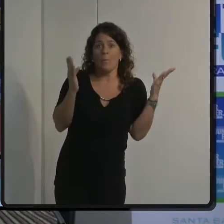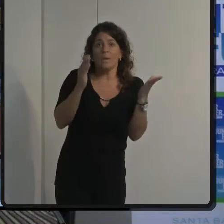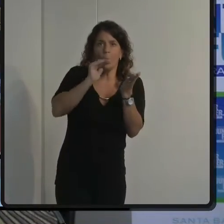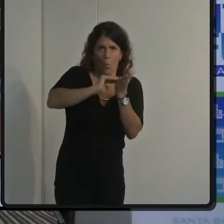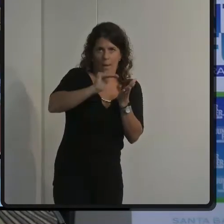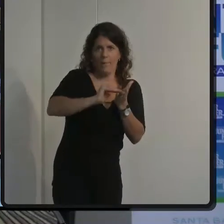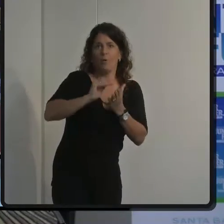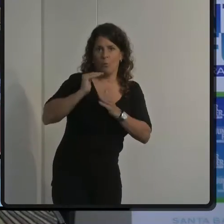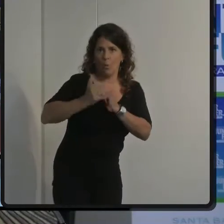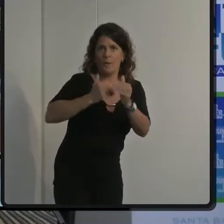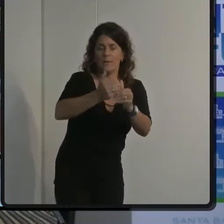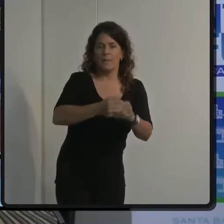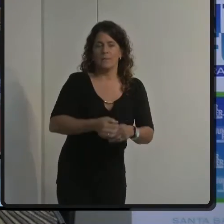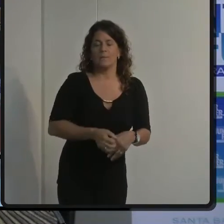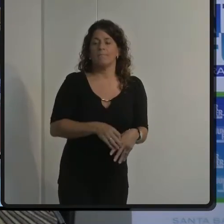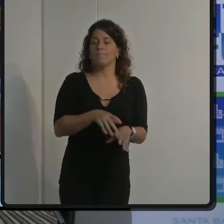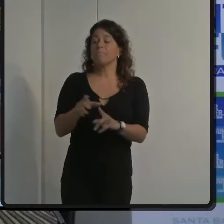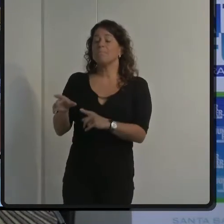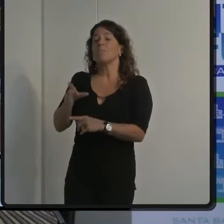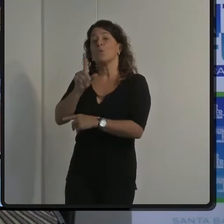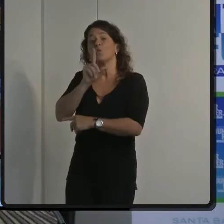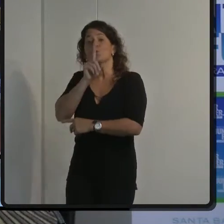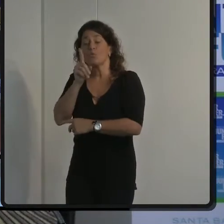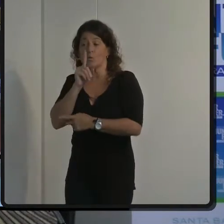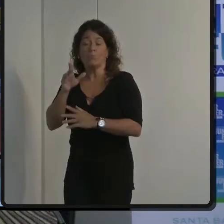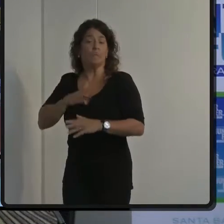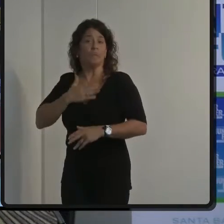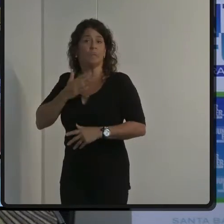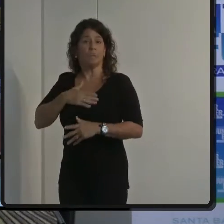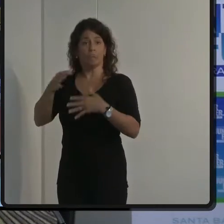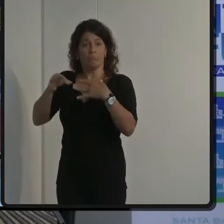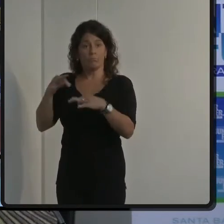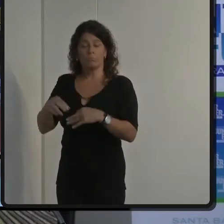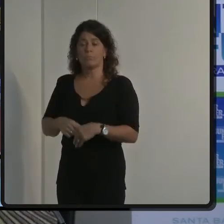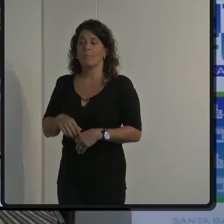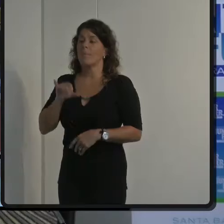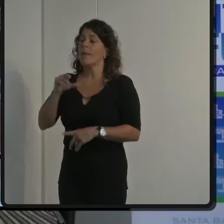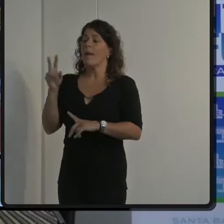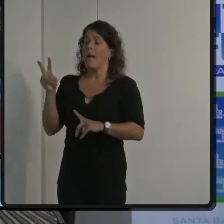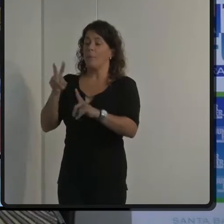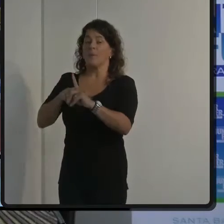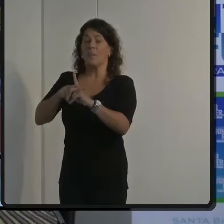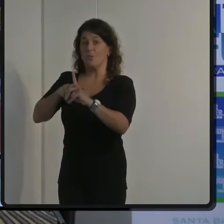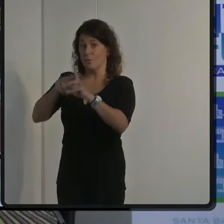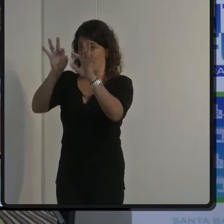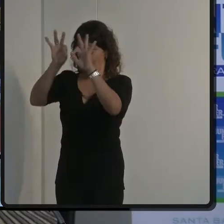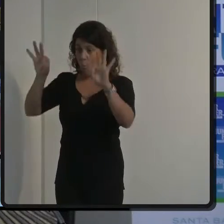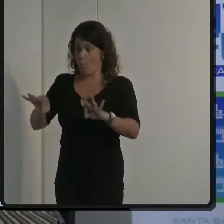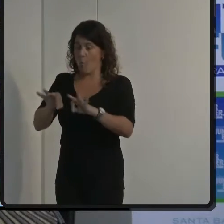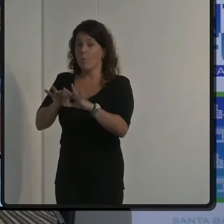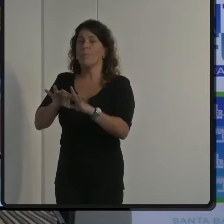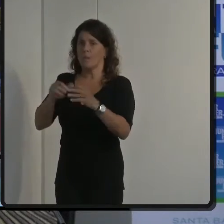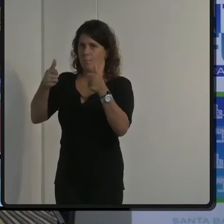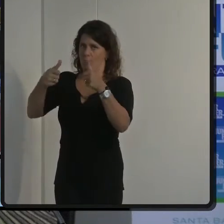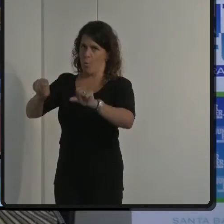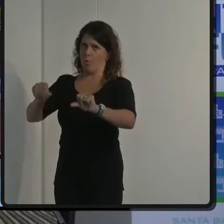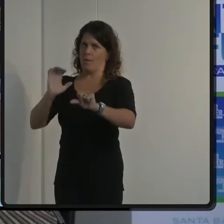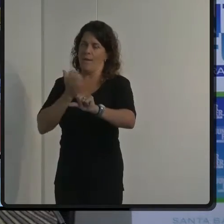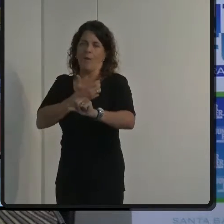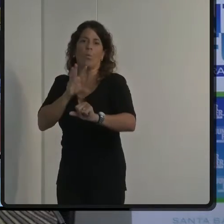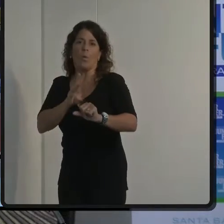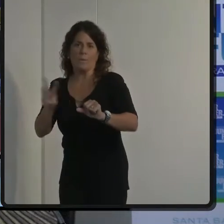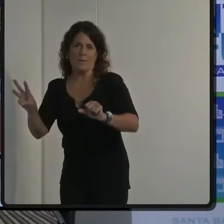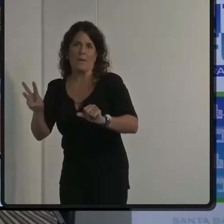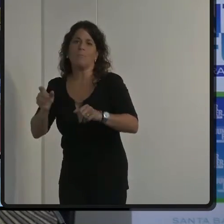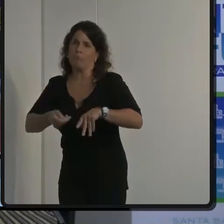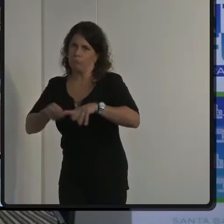available? Yeah, sure, I'm happy to. The application form is being posted as we speak on our website, and it's going